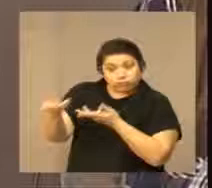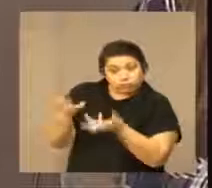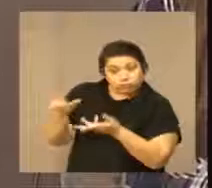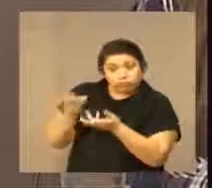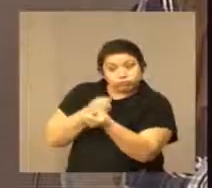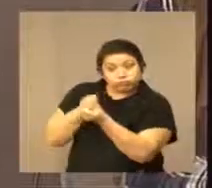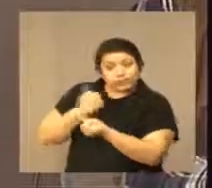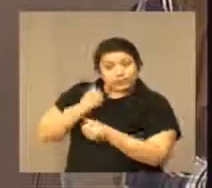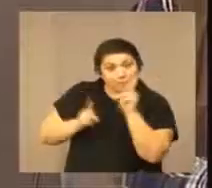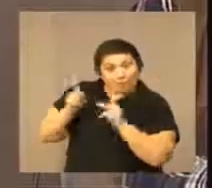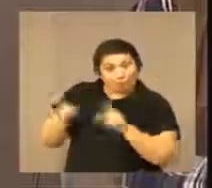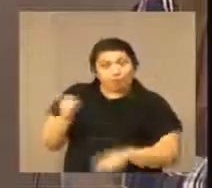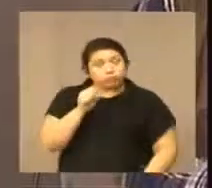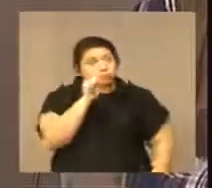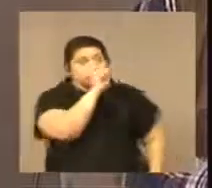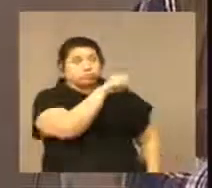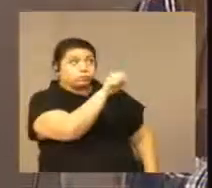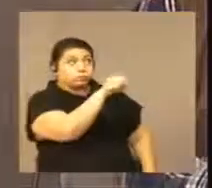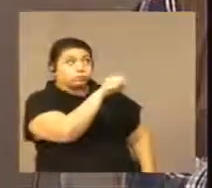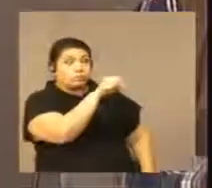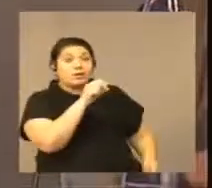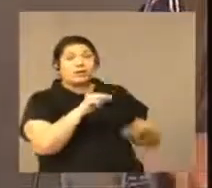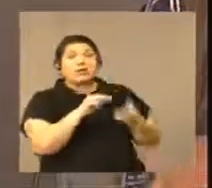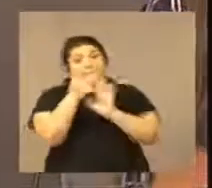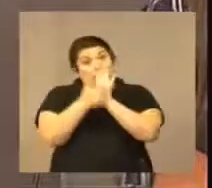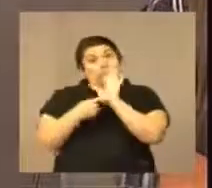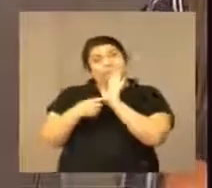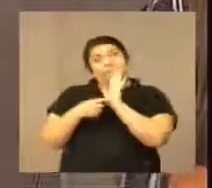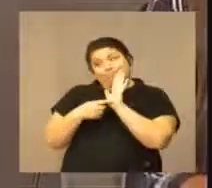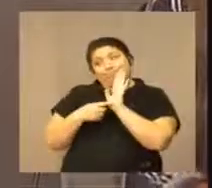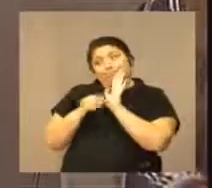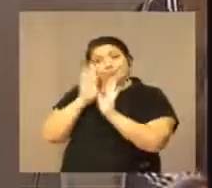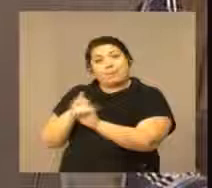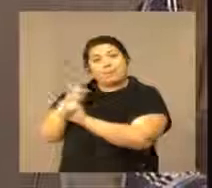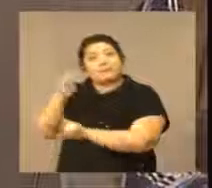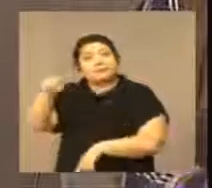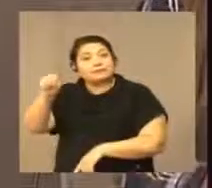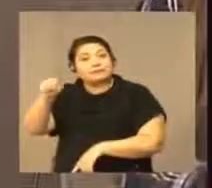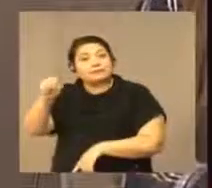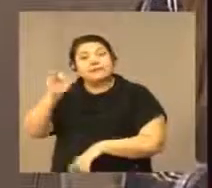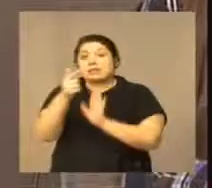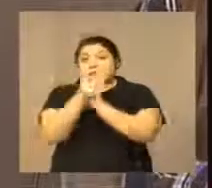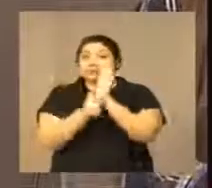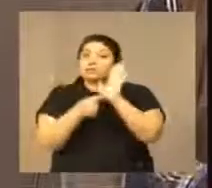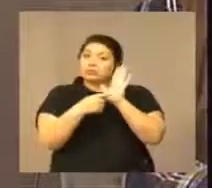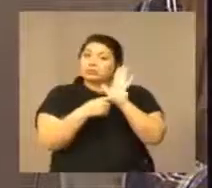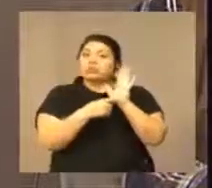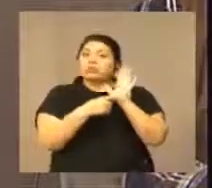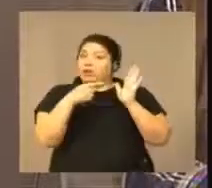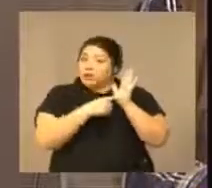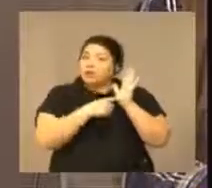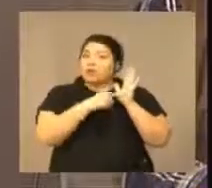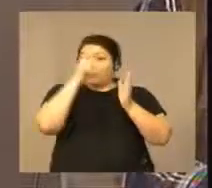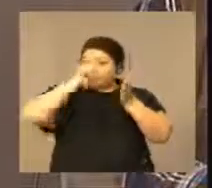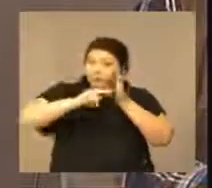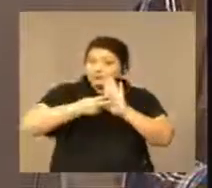they say, yes. And then I say, well, then my legislation will touch you because it's a piece of legislation that is intended to